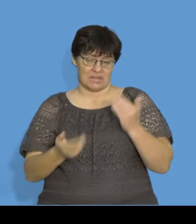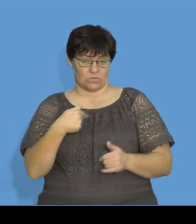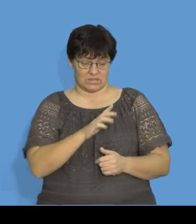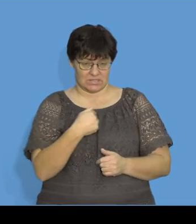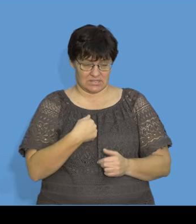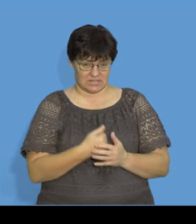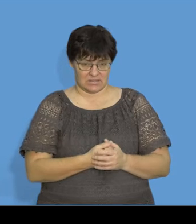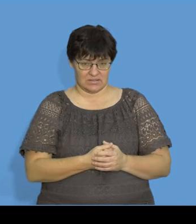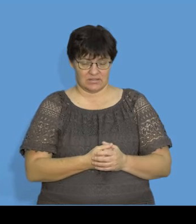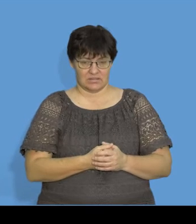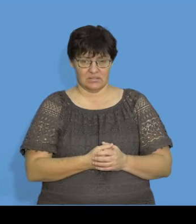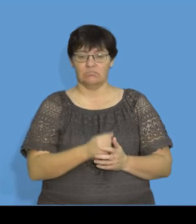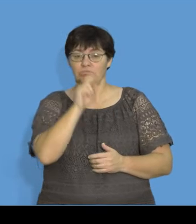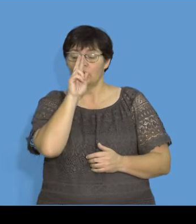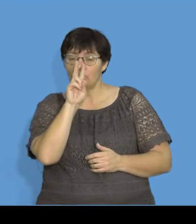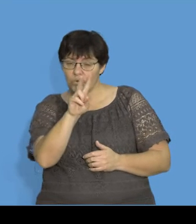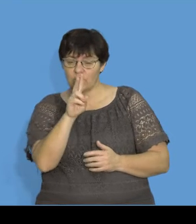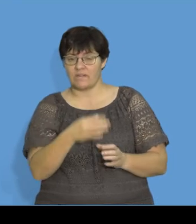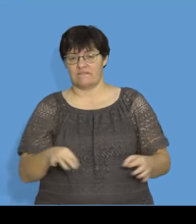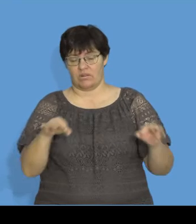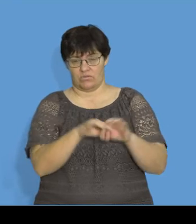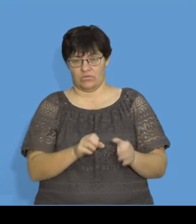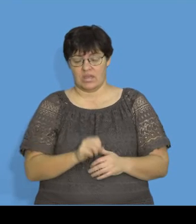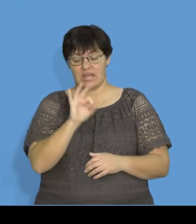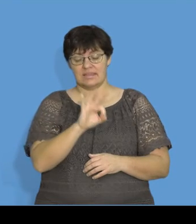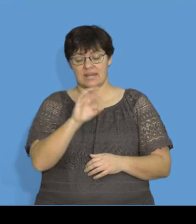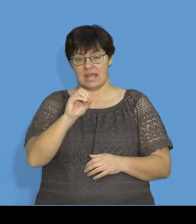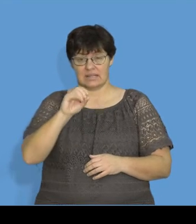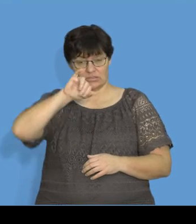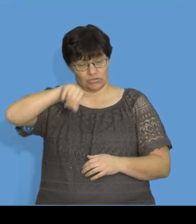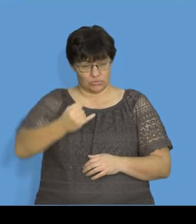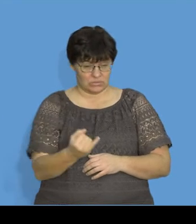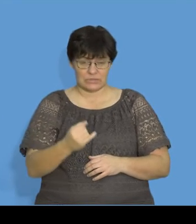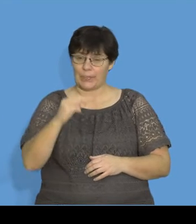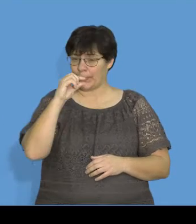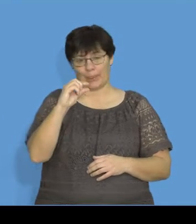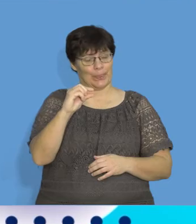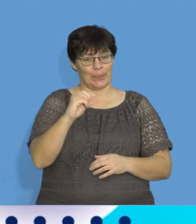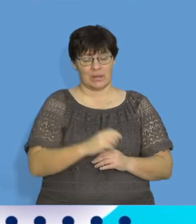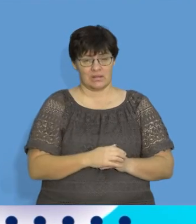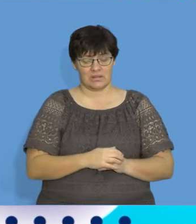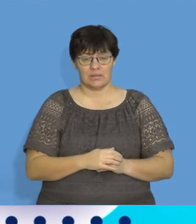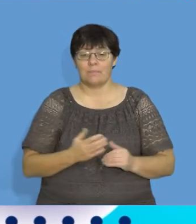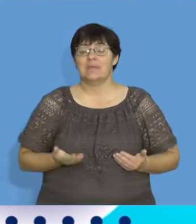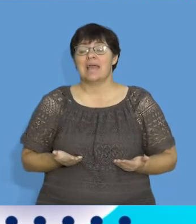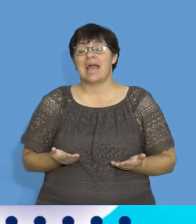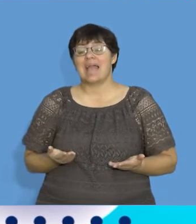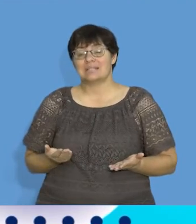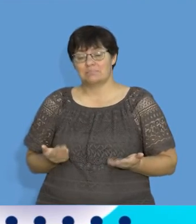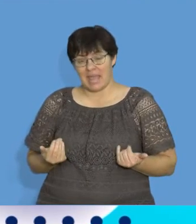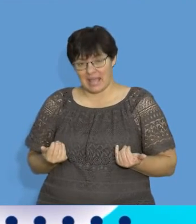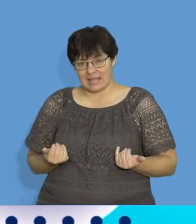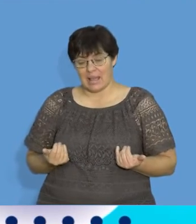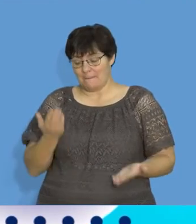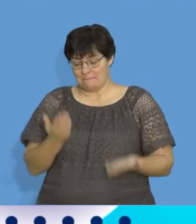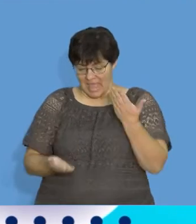Now, look at that value. 300 joules is small. I'm expecting